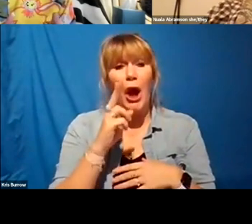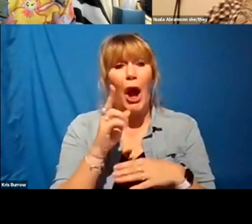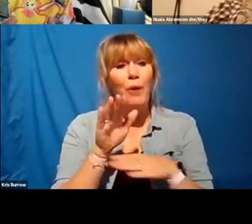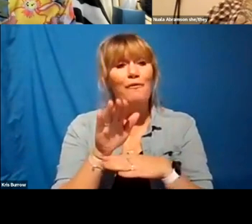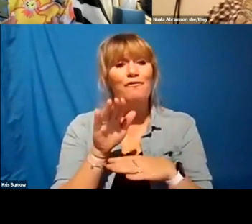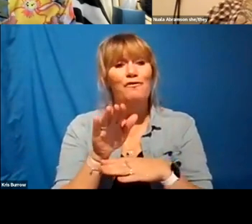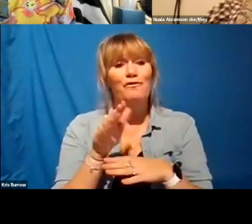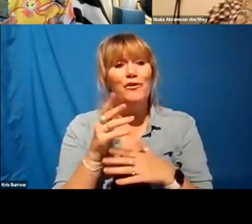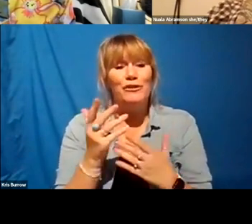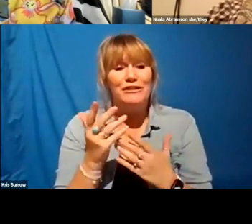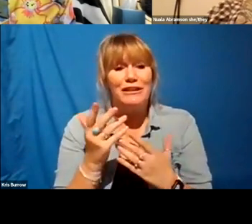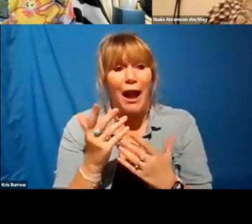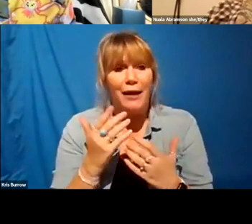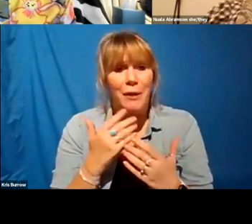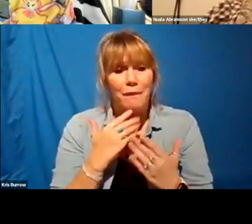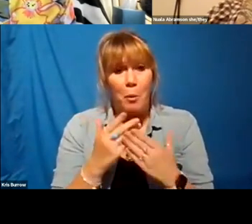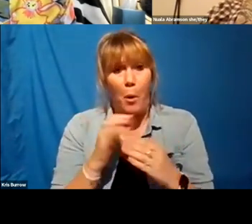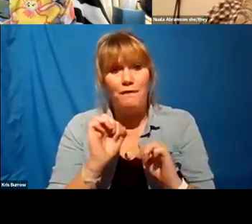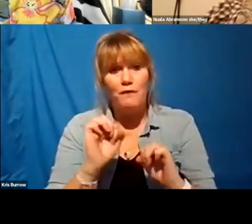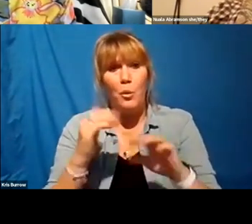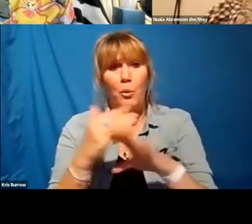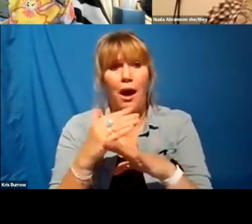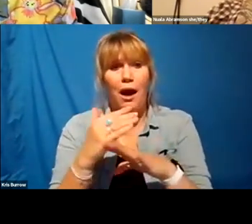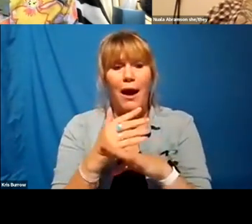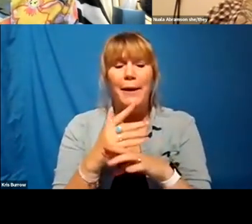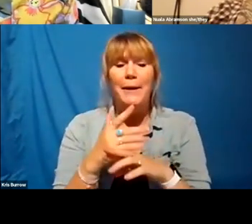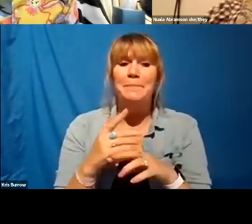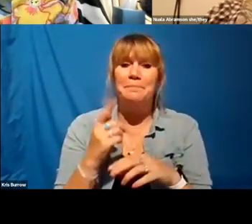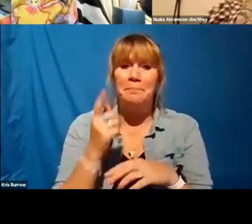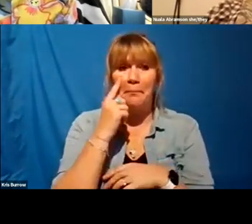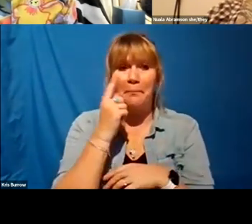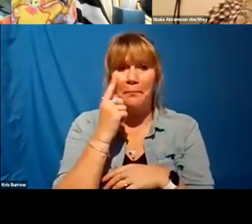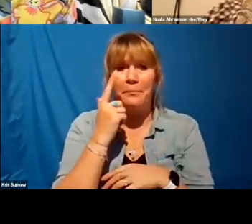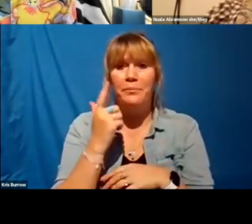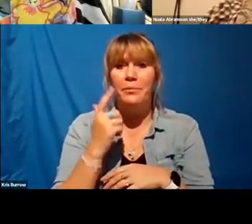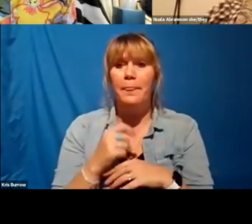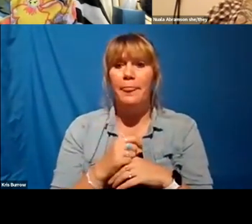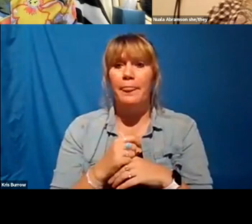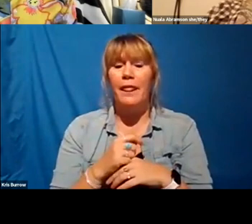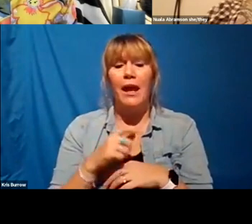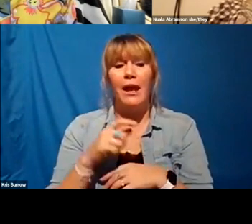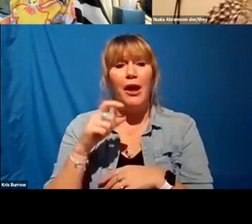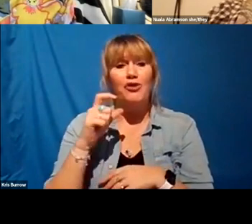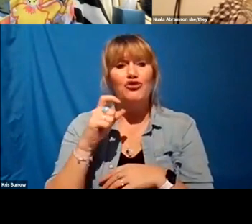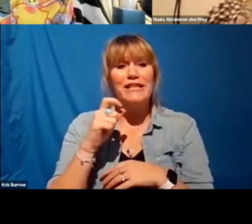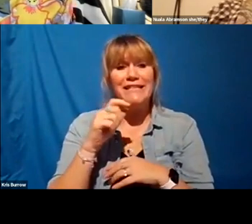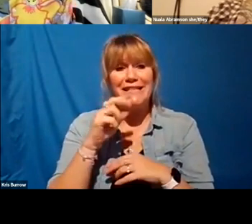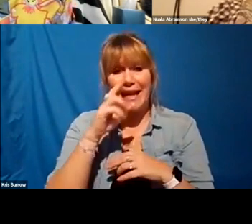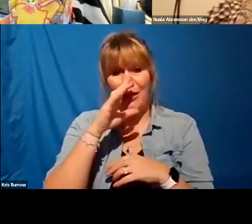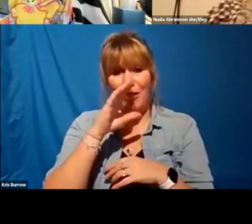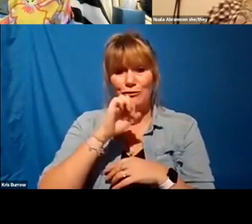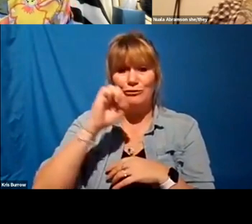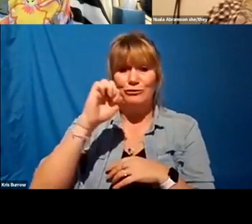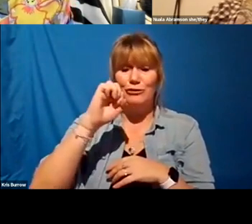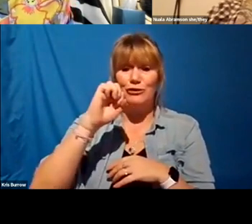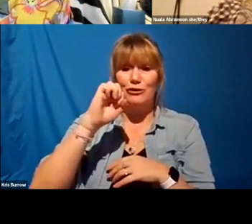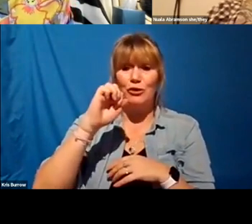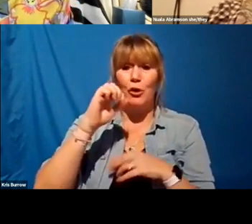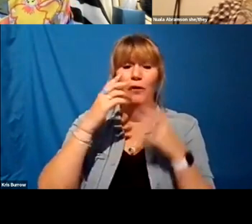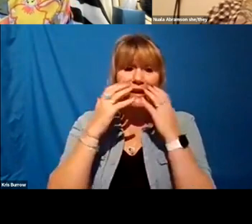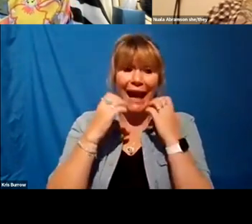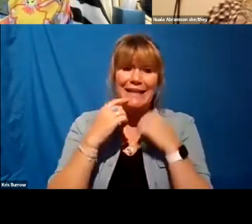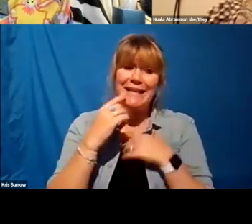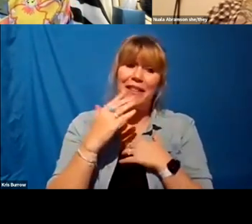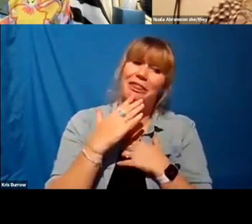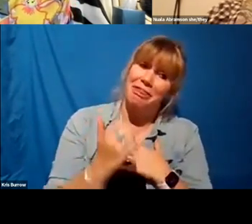more of all of your work. And I know, so do we. Christy, the snoring cat behind me, also says, thank you very